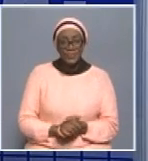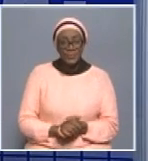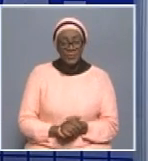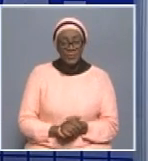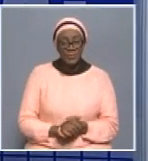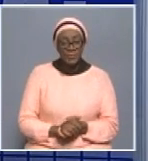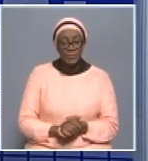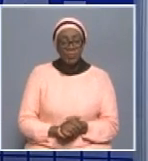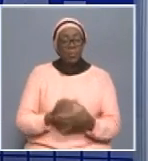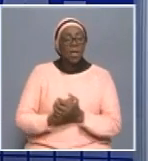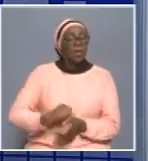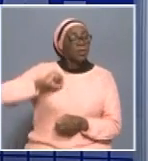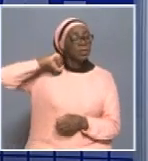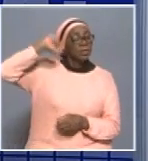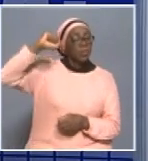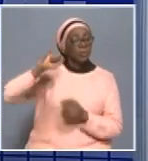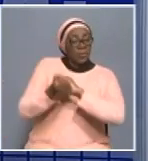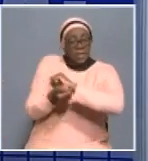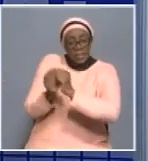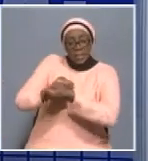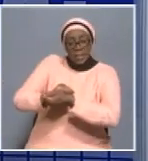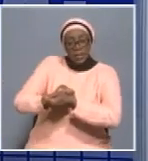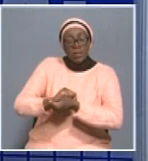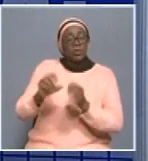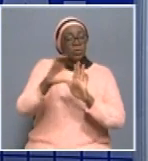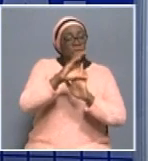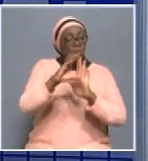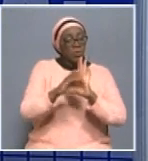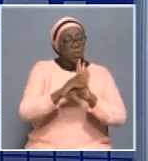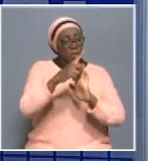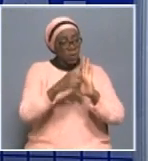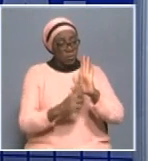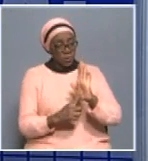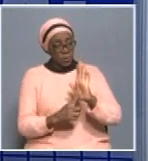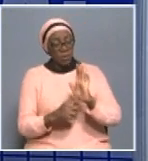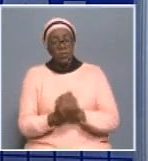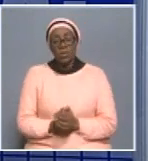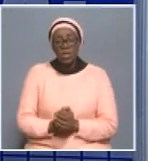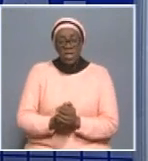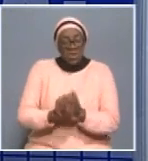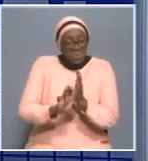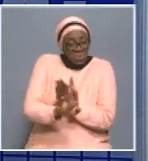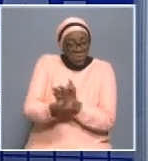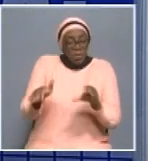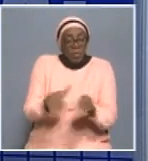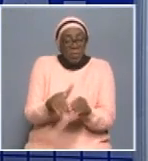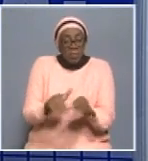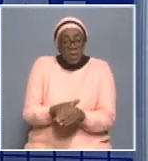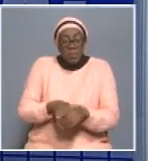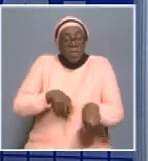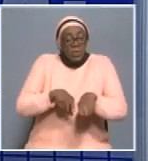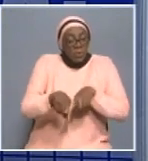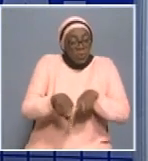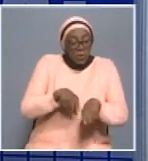Now, the SWAPO party has amended its constitution to bar members from contesting as independent candidates in